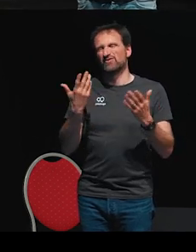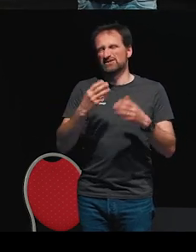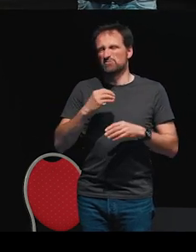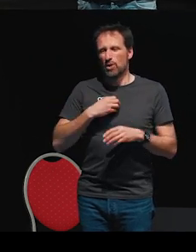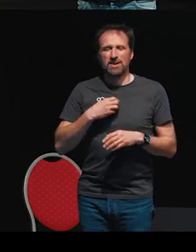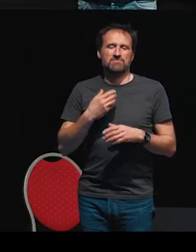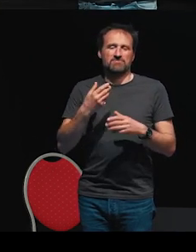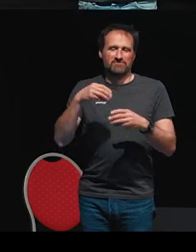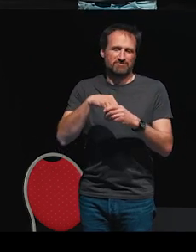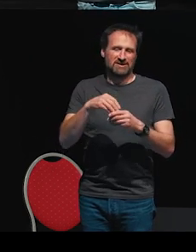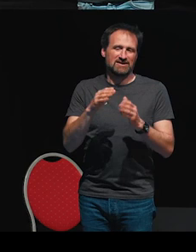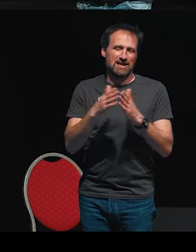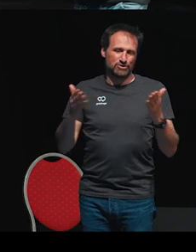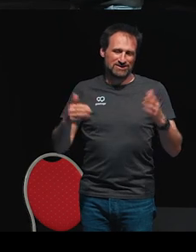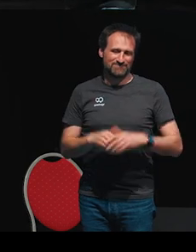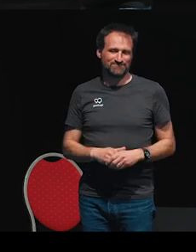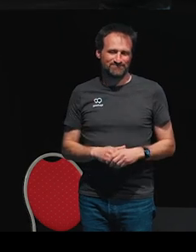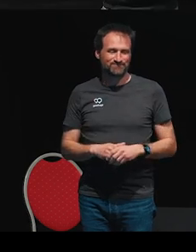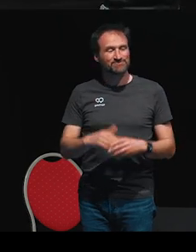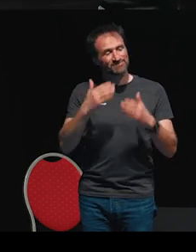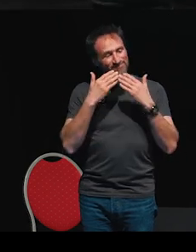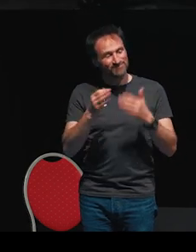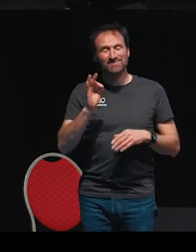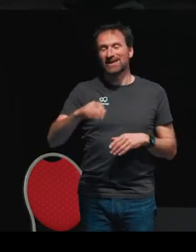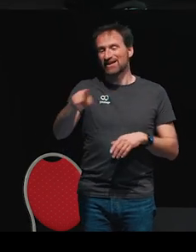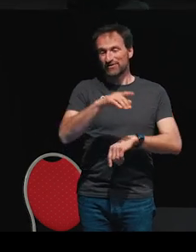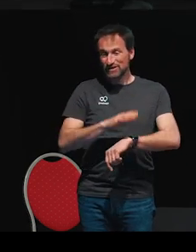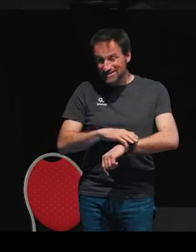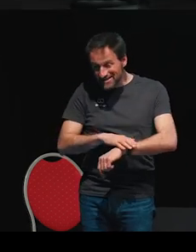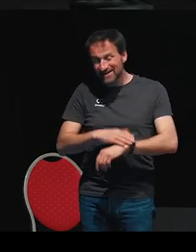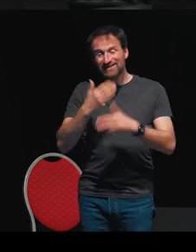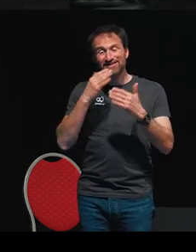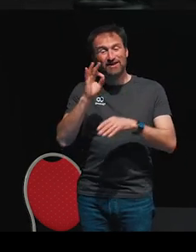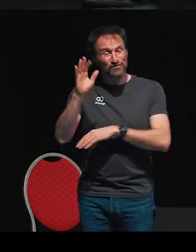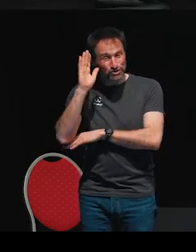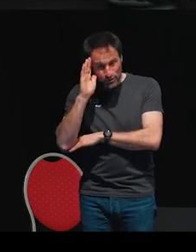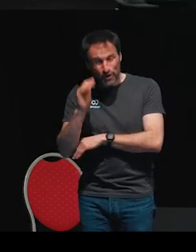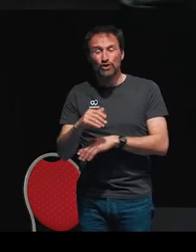are. Thanks for your time, for listening, and if you have any more